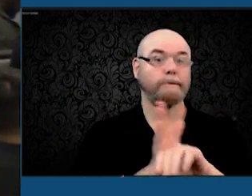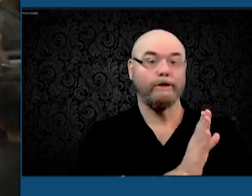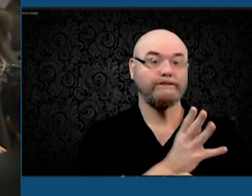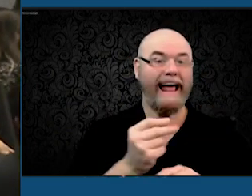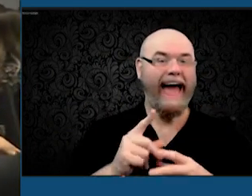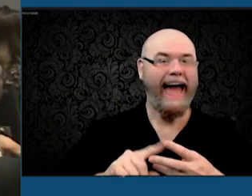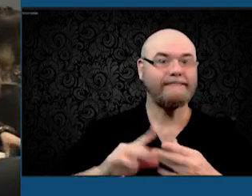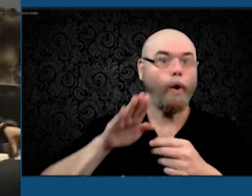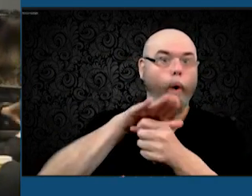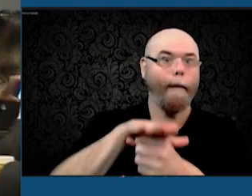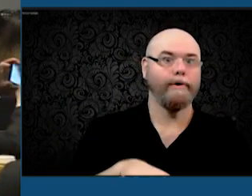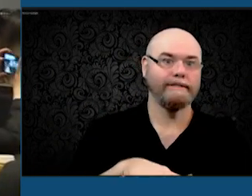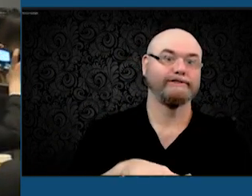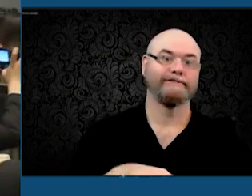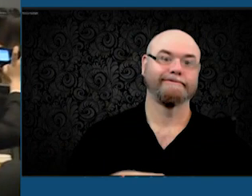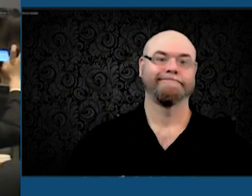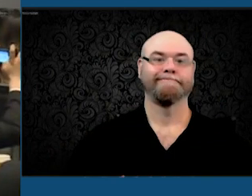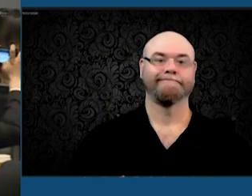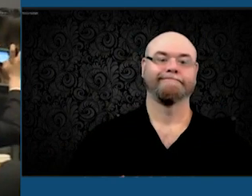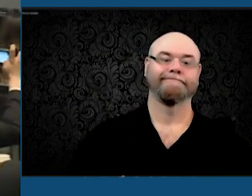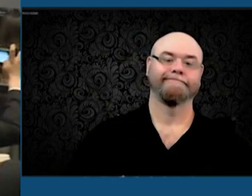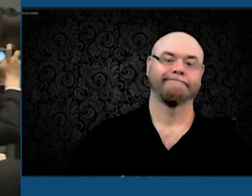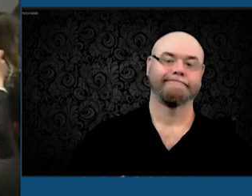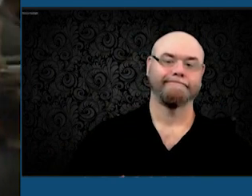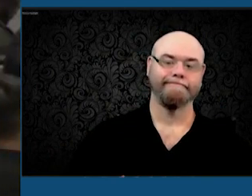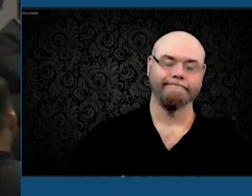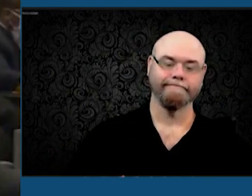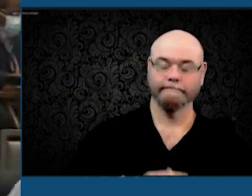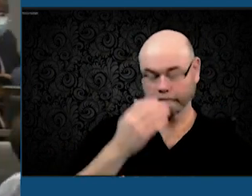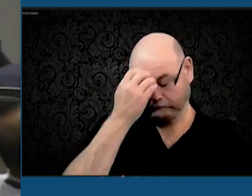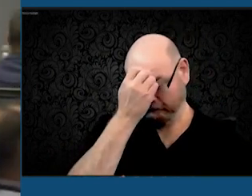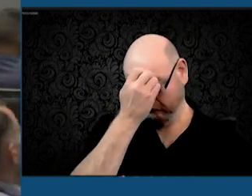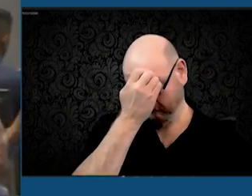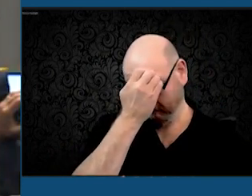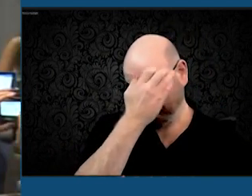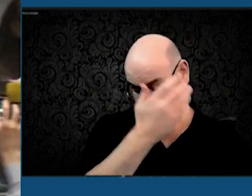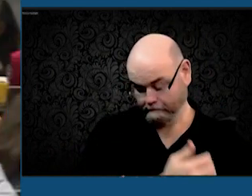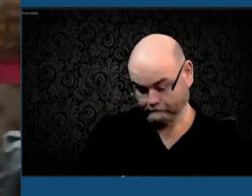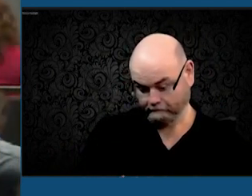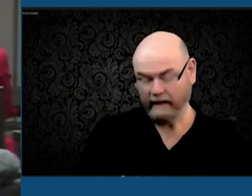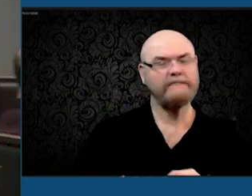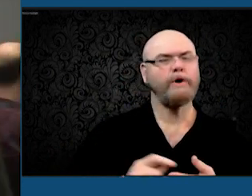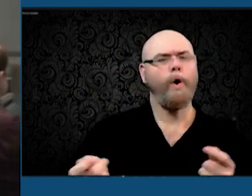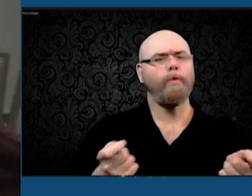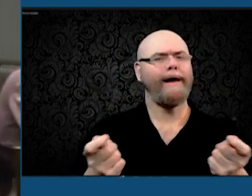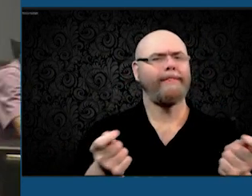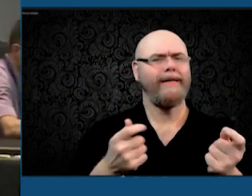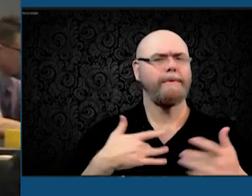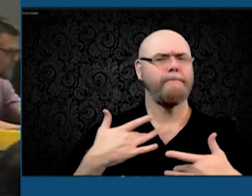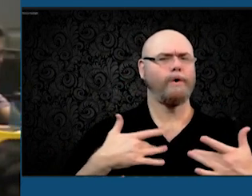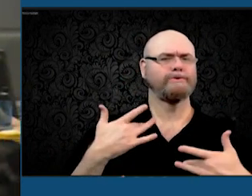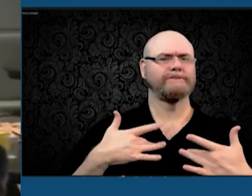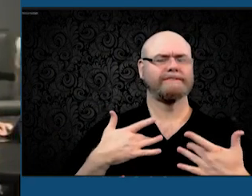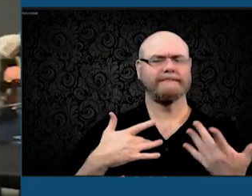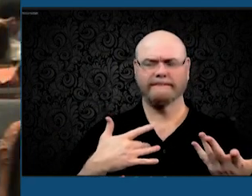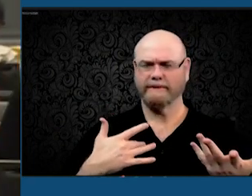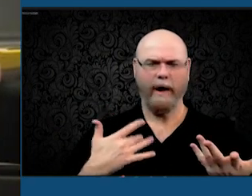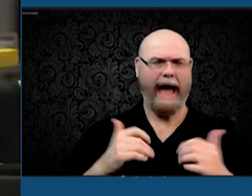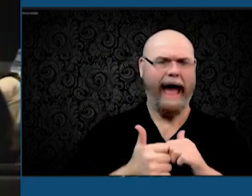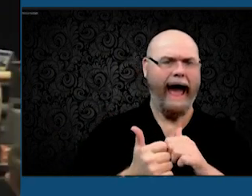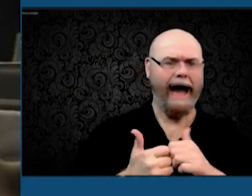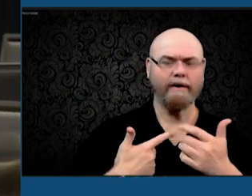The final skill of our work is regulating emotions. The thoughts and actions we use to prevent unwanted emotions, reduce the